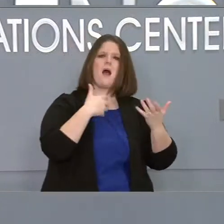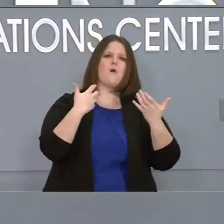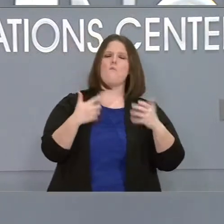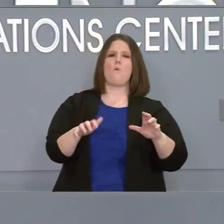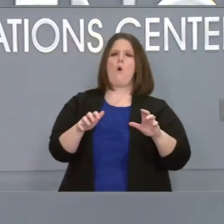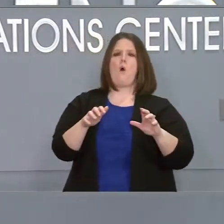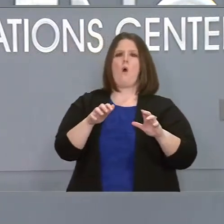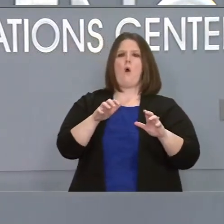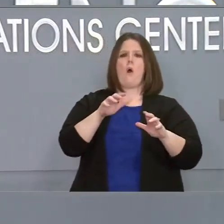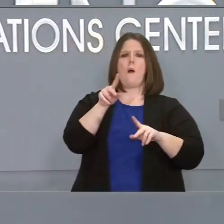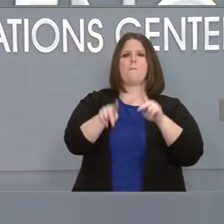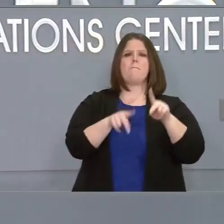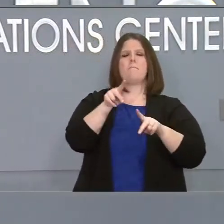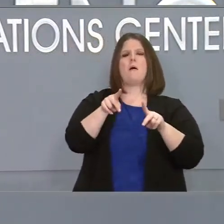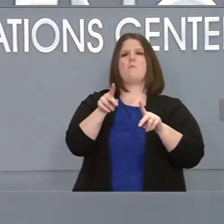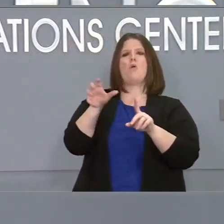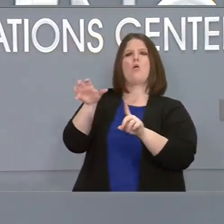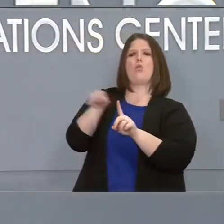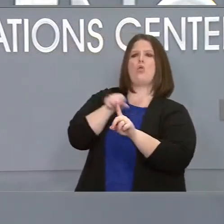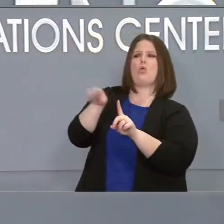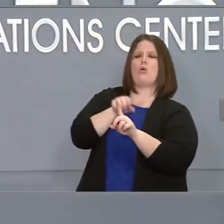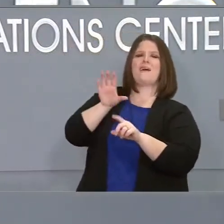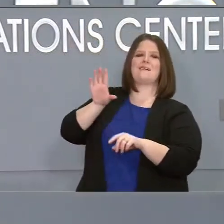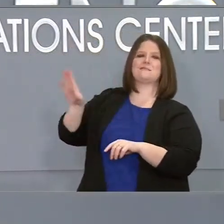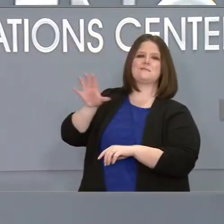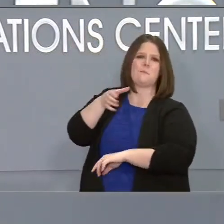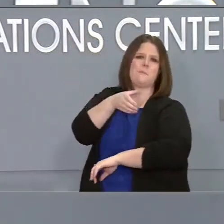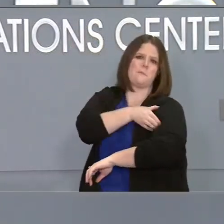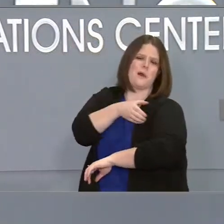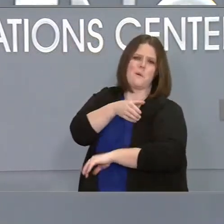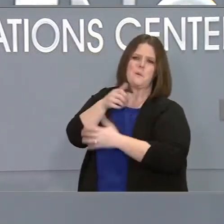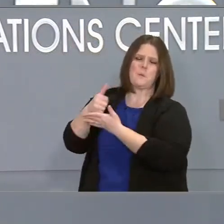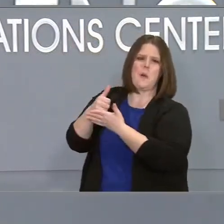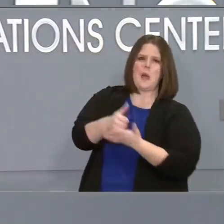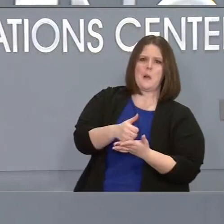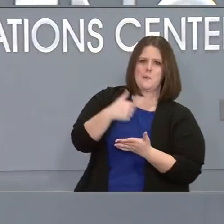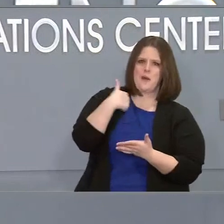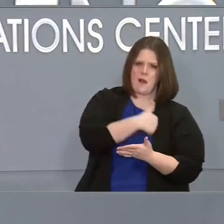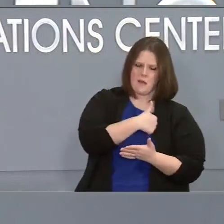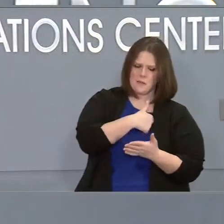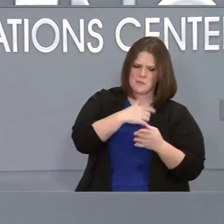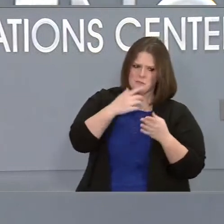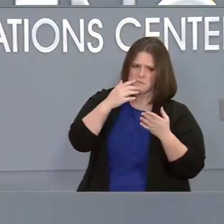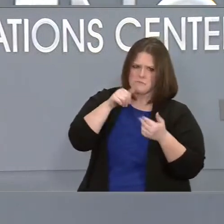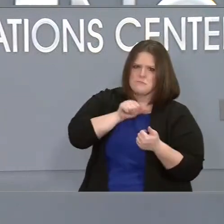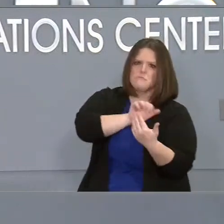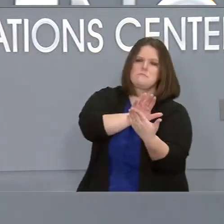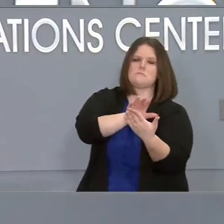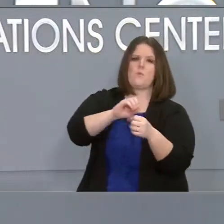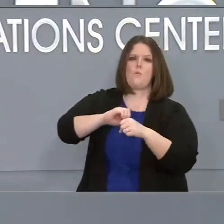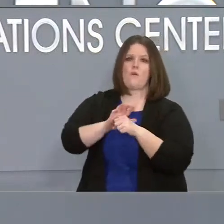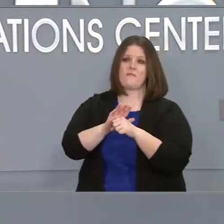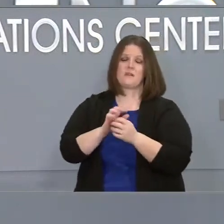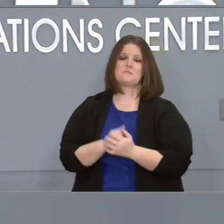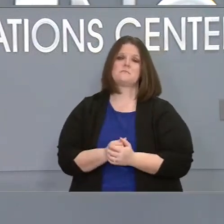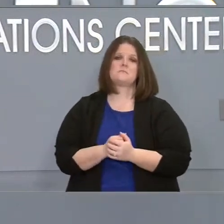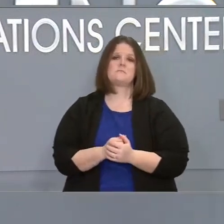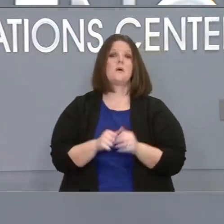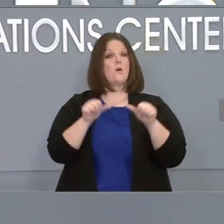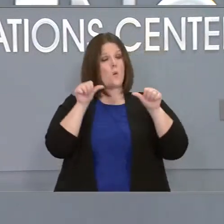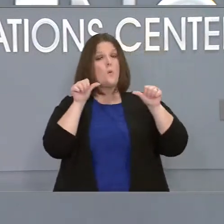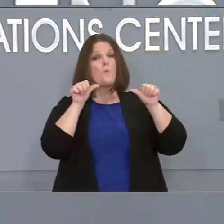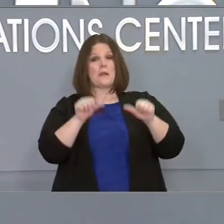of any of that public health authority or the governor's authority to help us respond. And then there certainly are ways in which we can strengthen our public